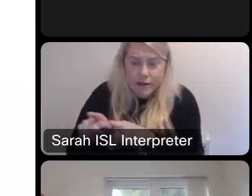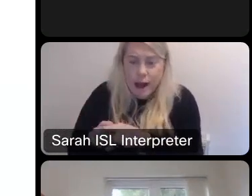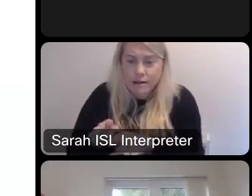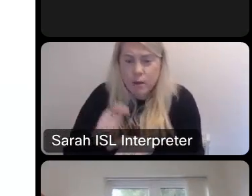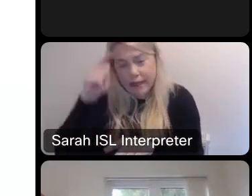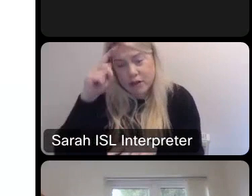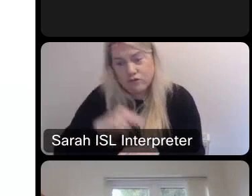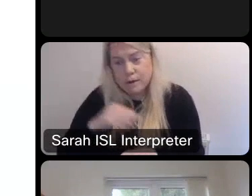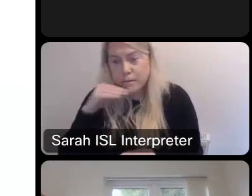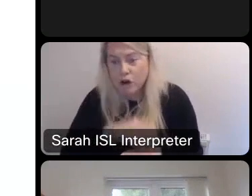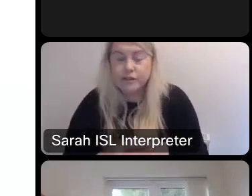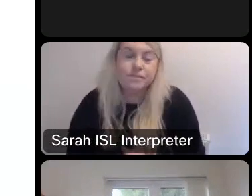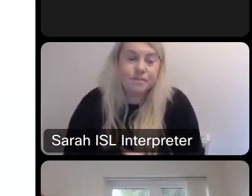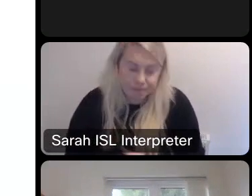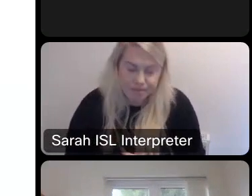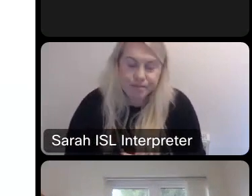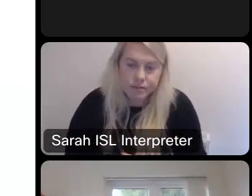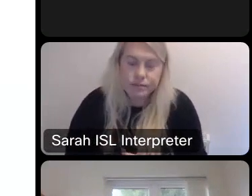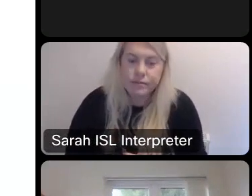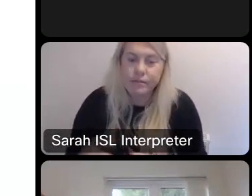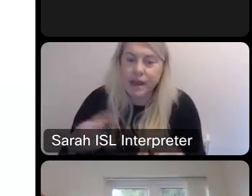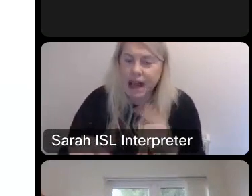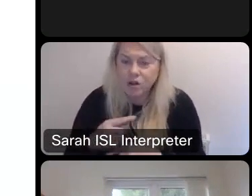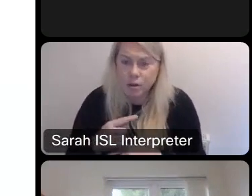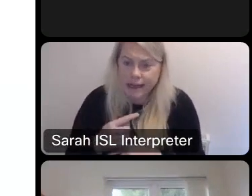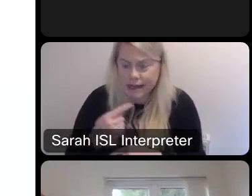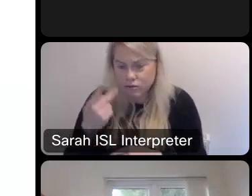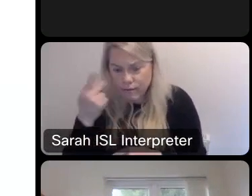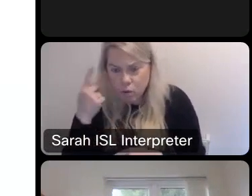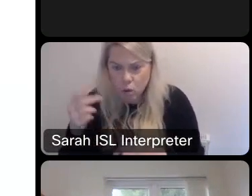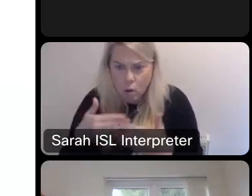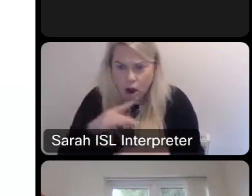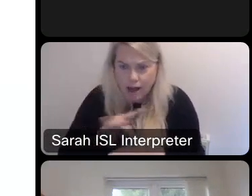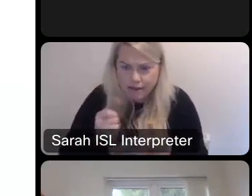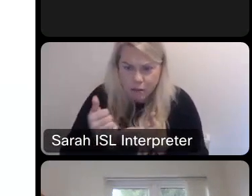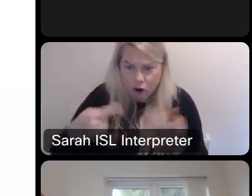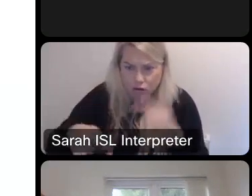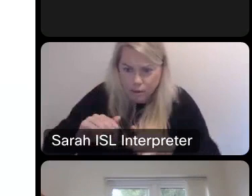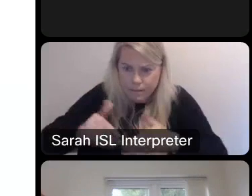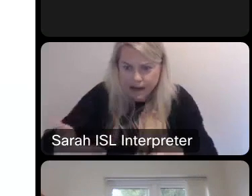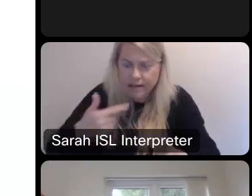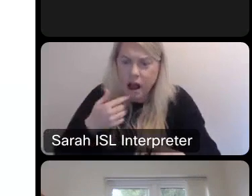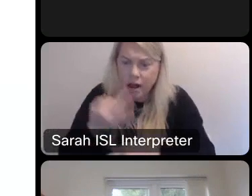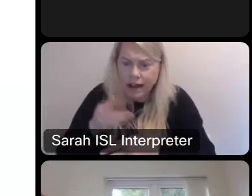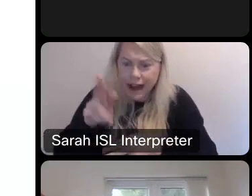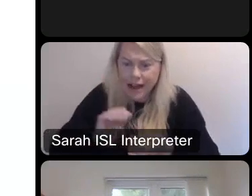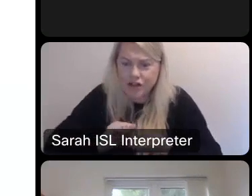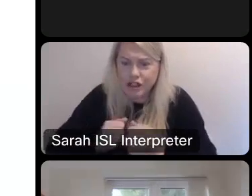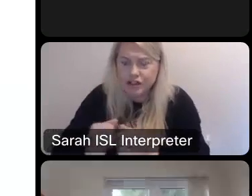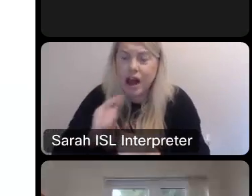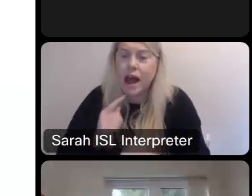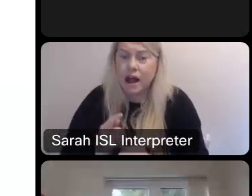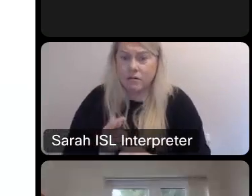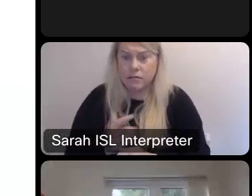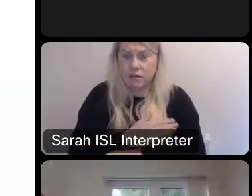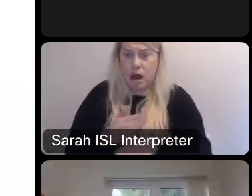that is important as well, and that we review the support provided. It may change, as Morgan said at the outset, often people's